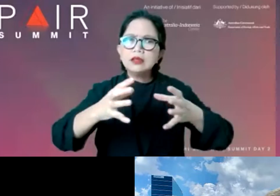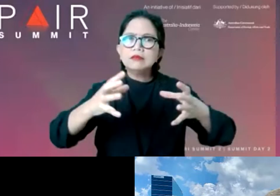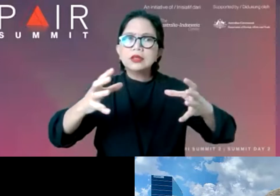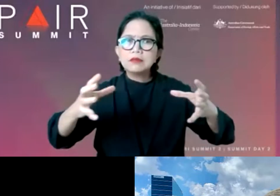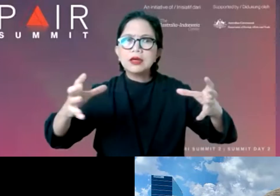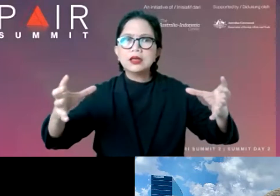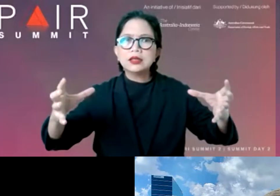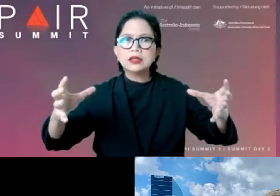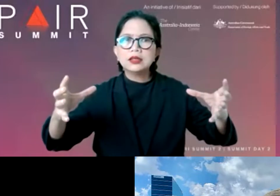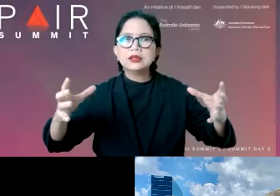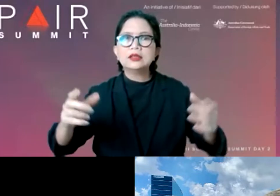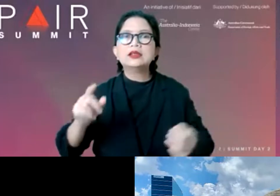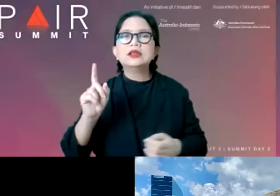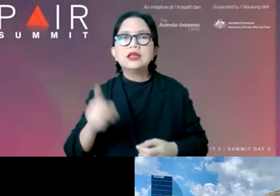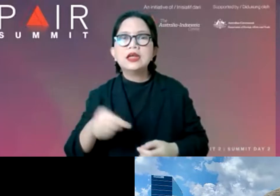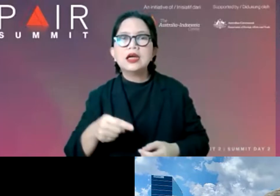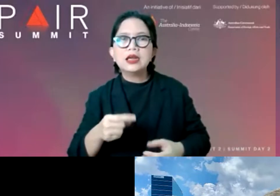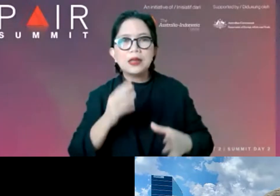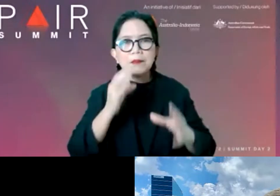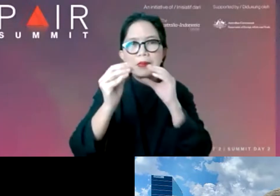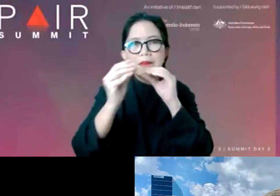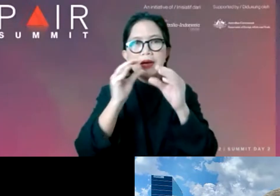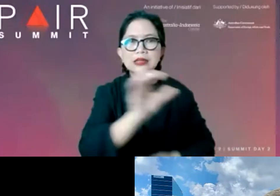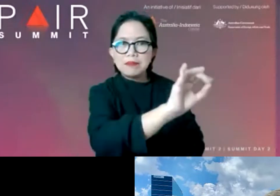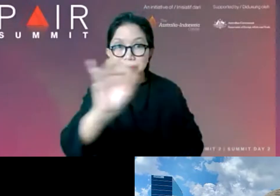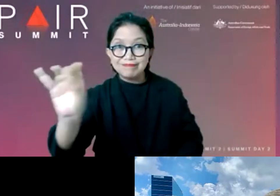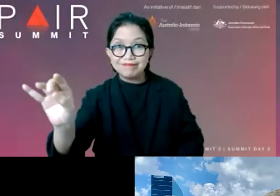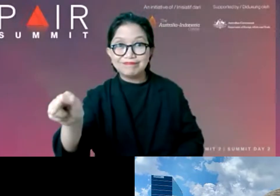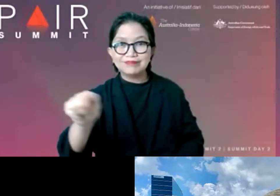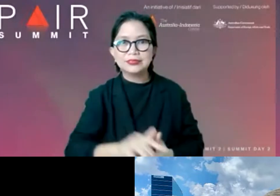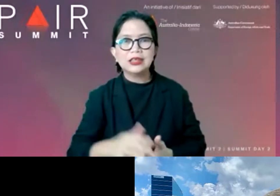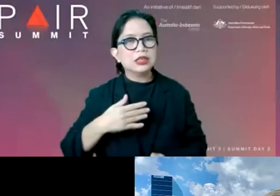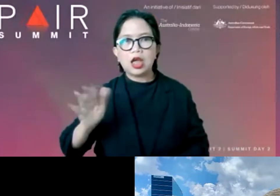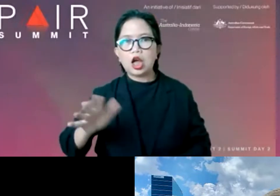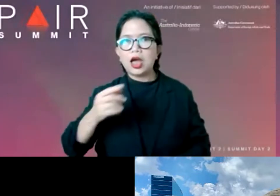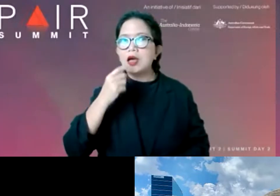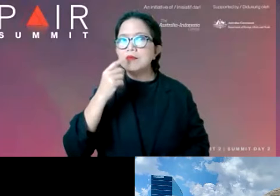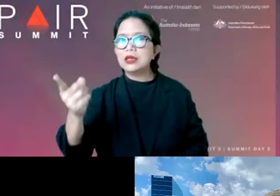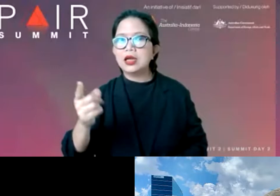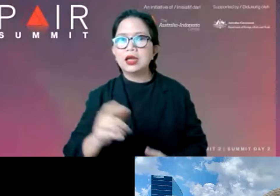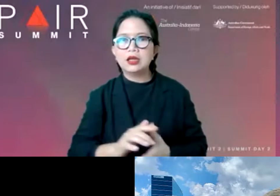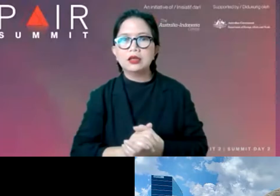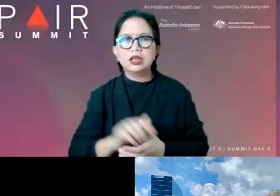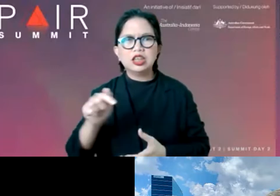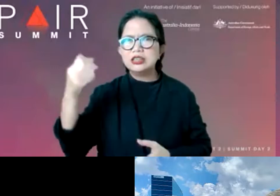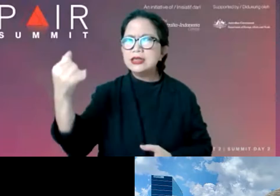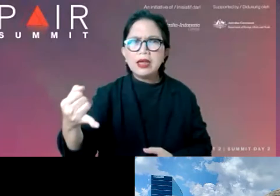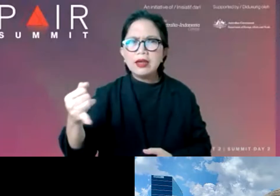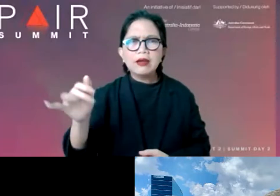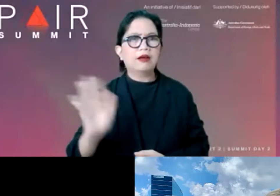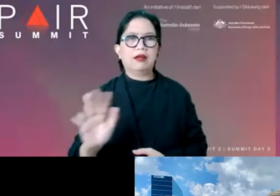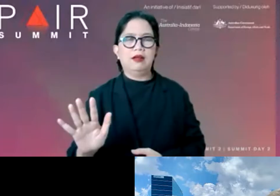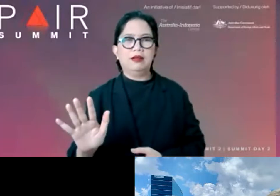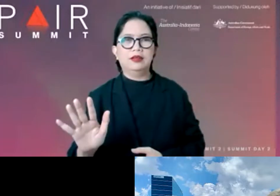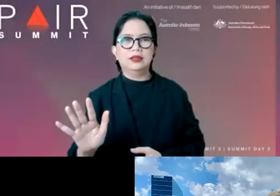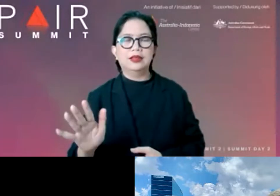not saying open IHE is bad, it's a good framework, but the process of matching that to requirements in